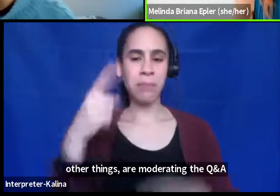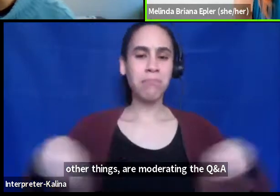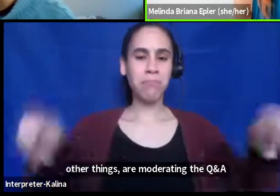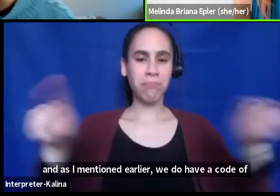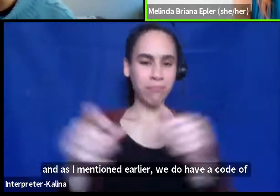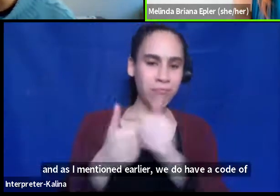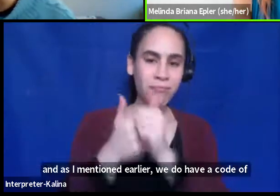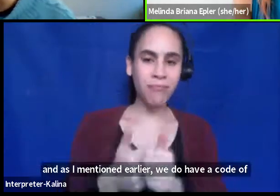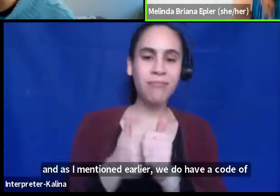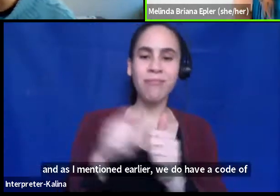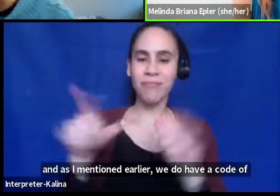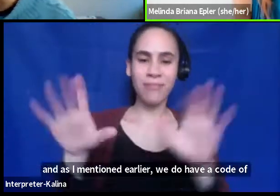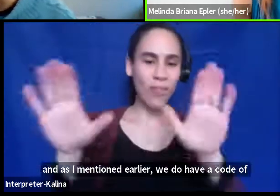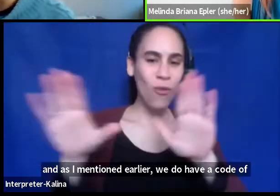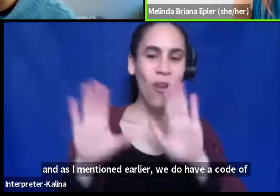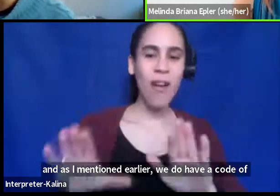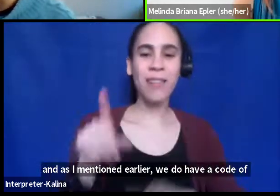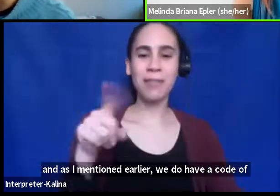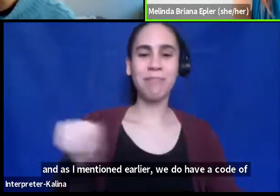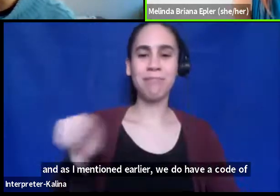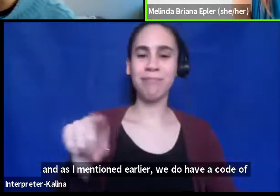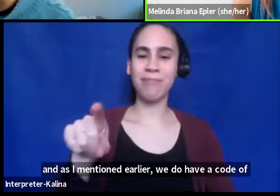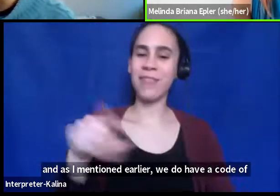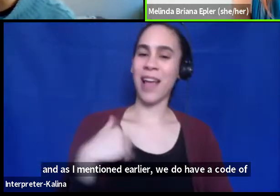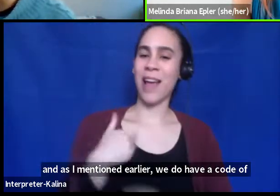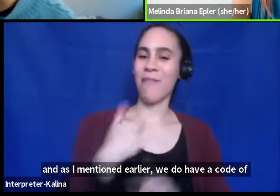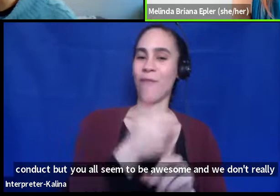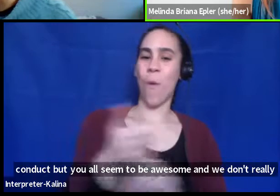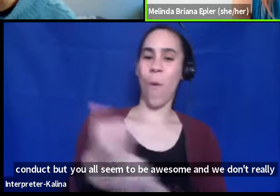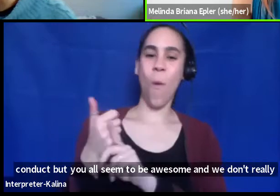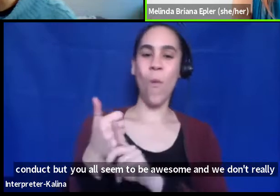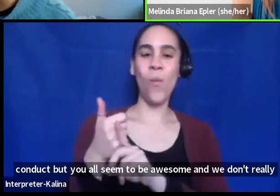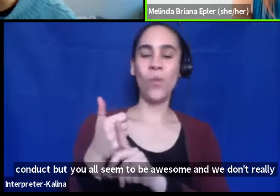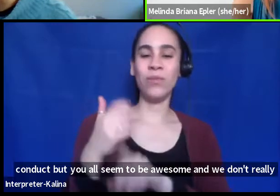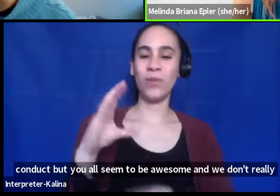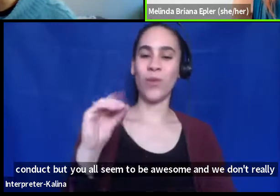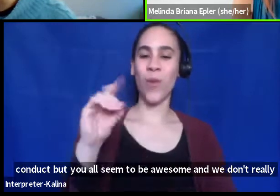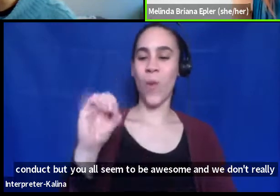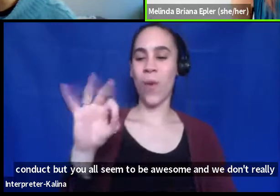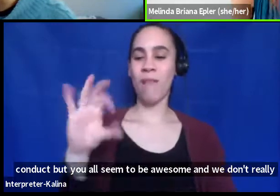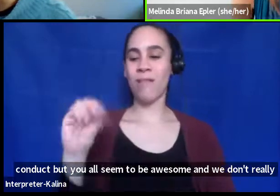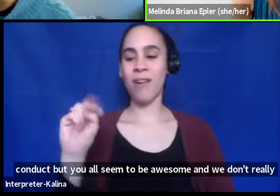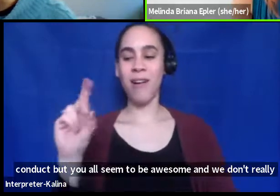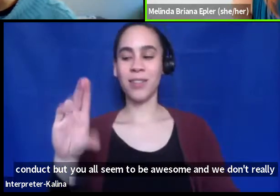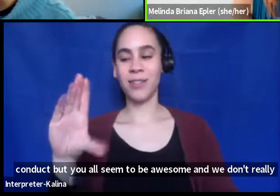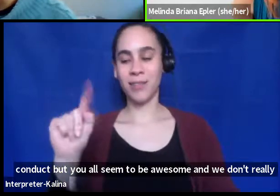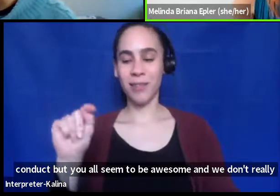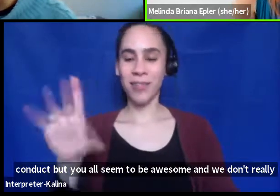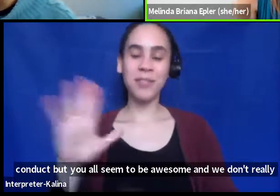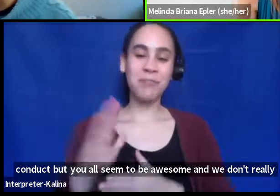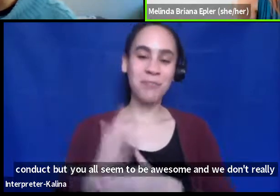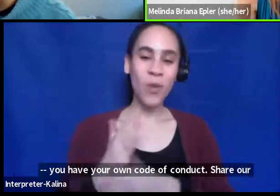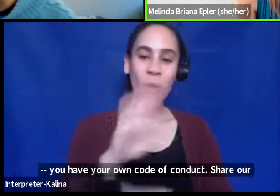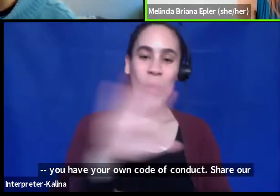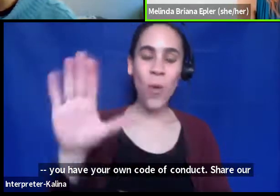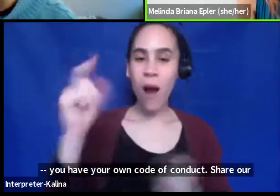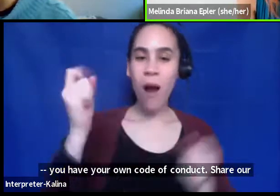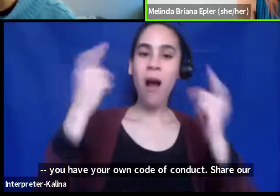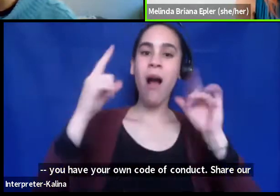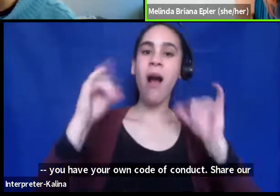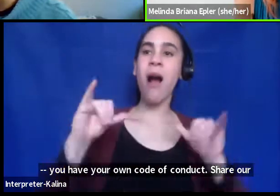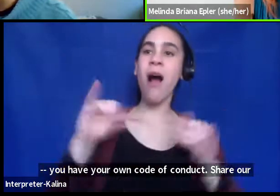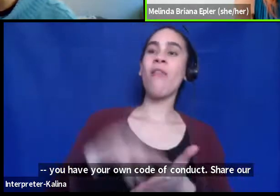really, you have your own code of conduct. So share your aha moments, please. Use the chat